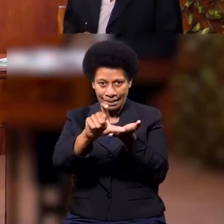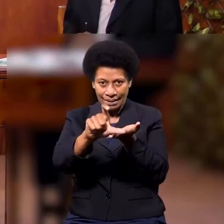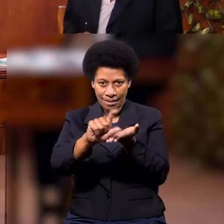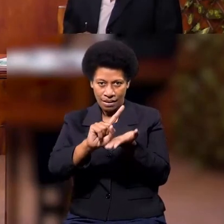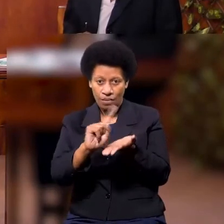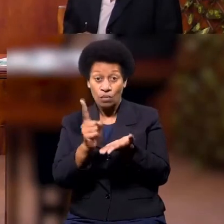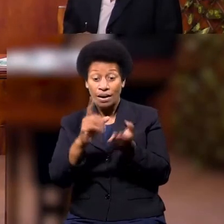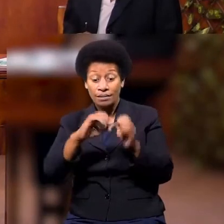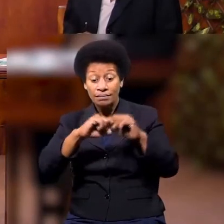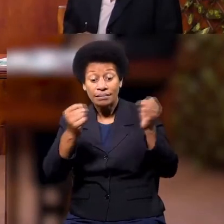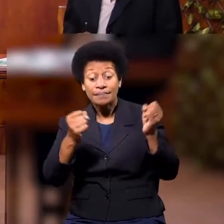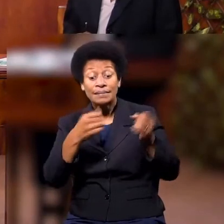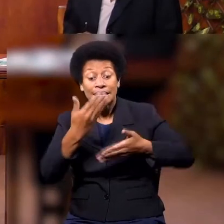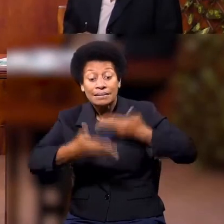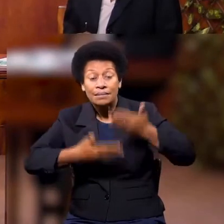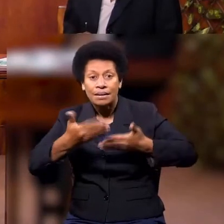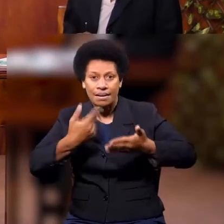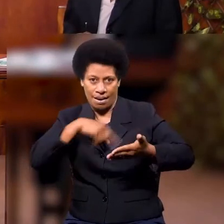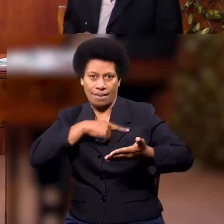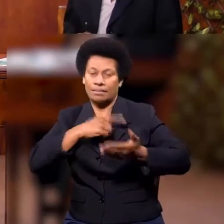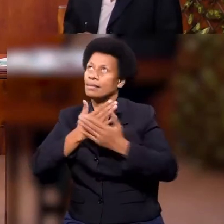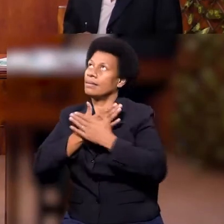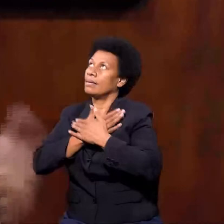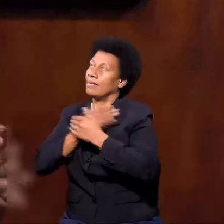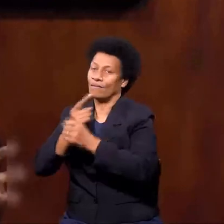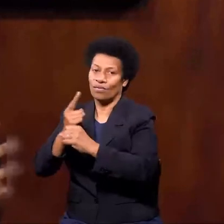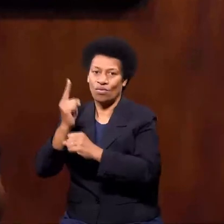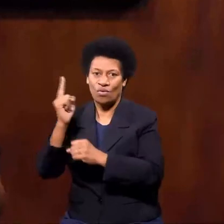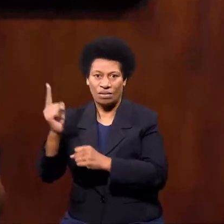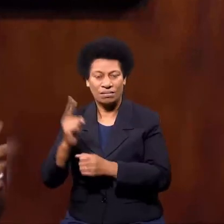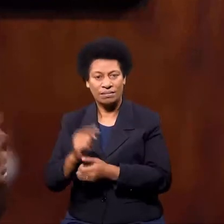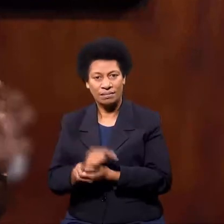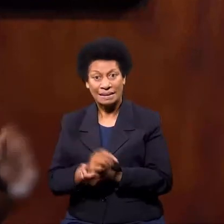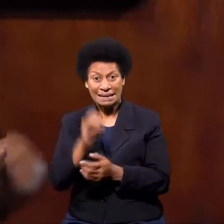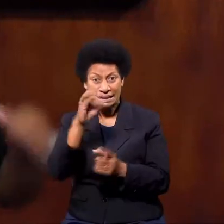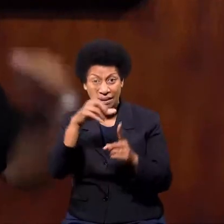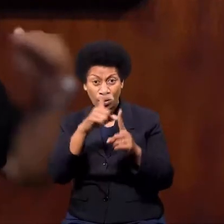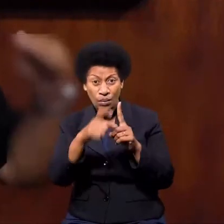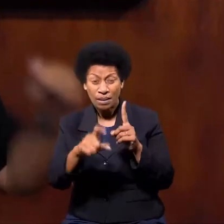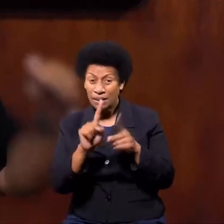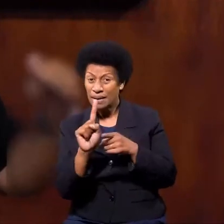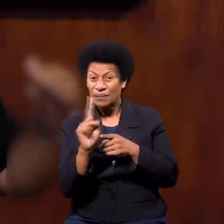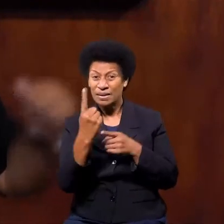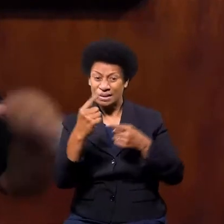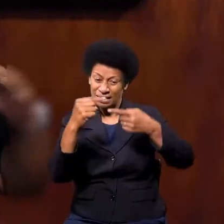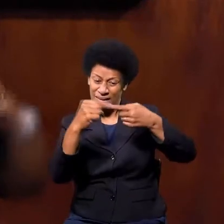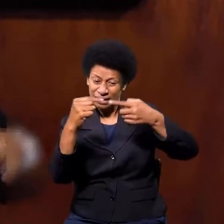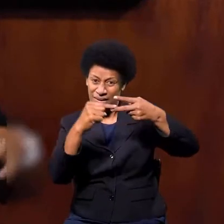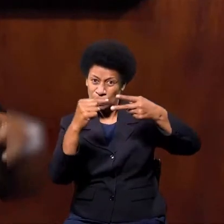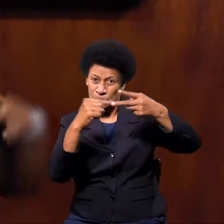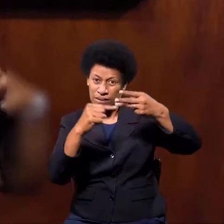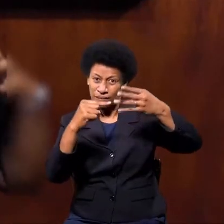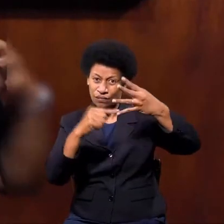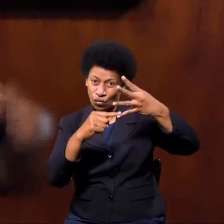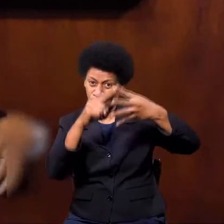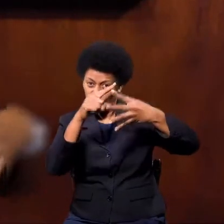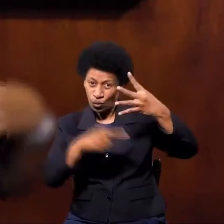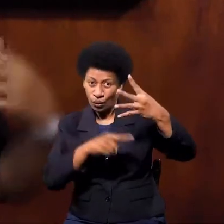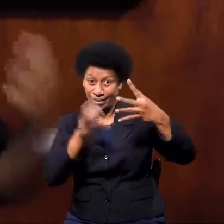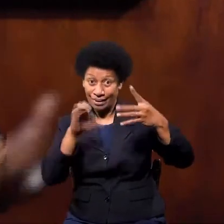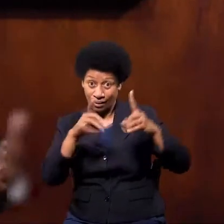of how our love to God must be expressed, you know? And if you look at the Ten Commandments, the first four is actually